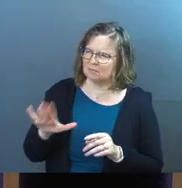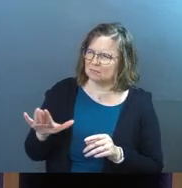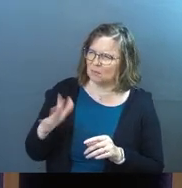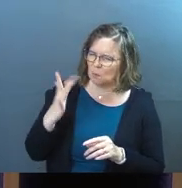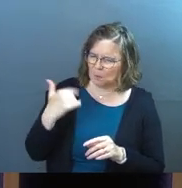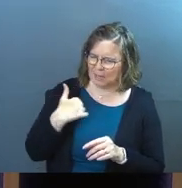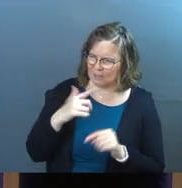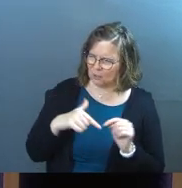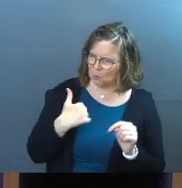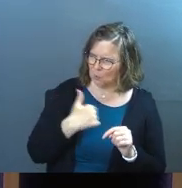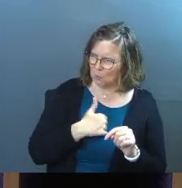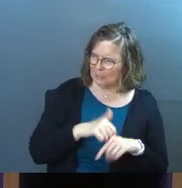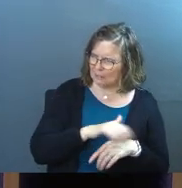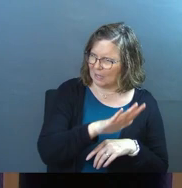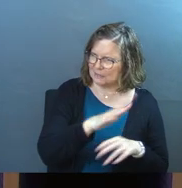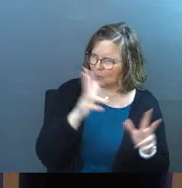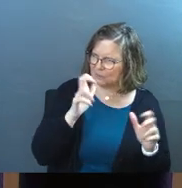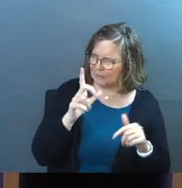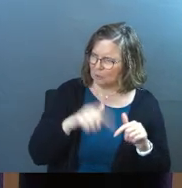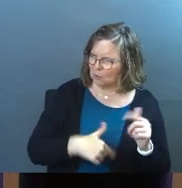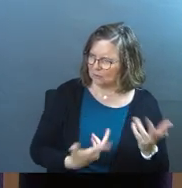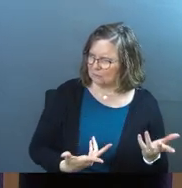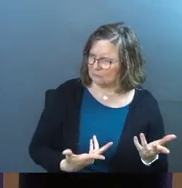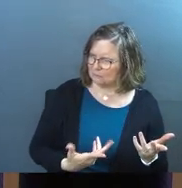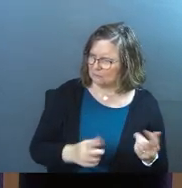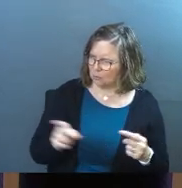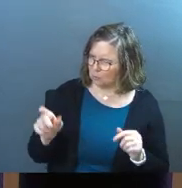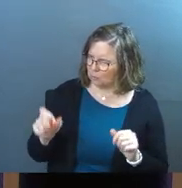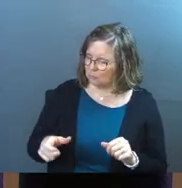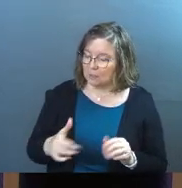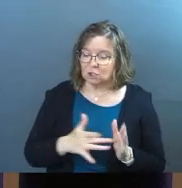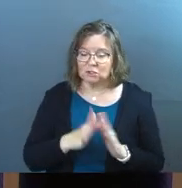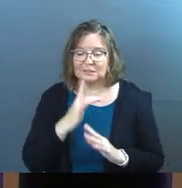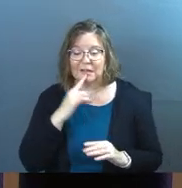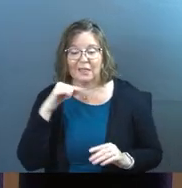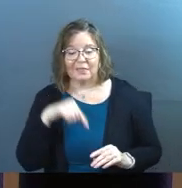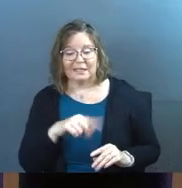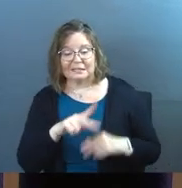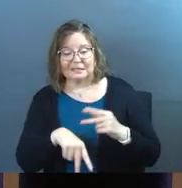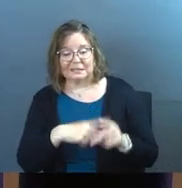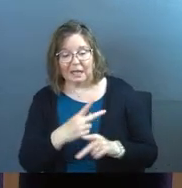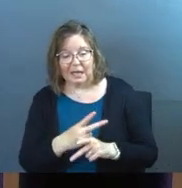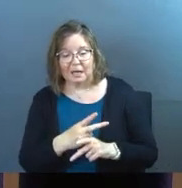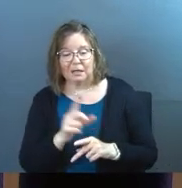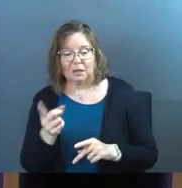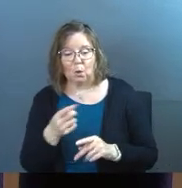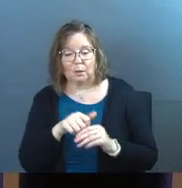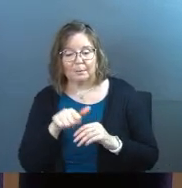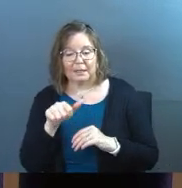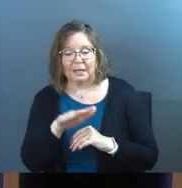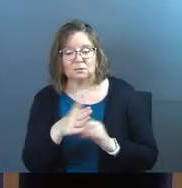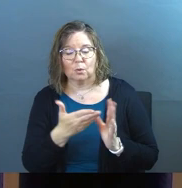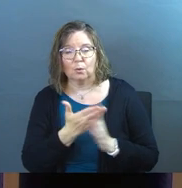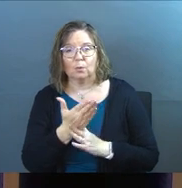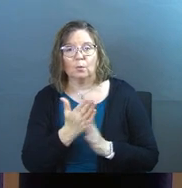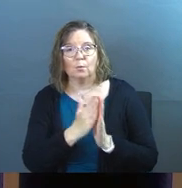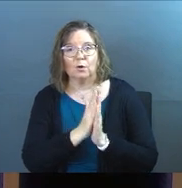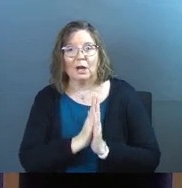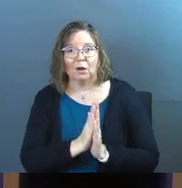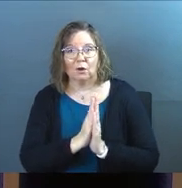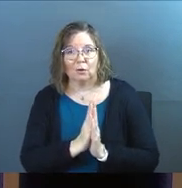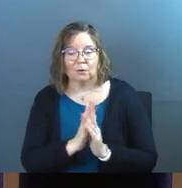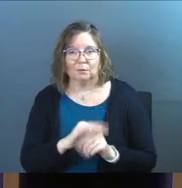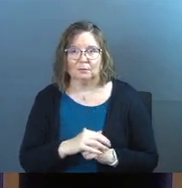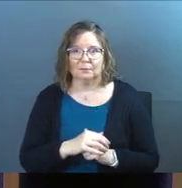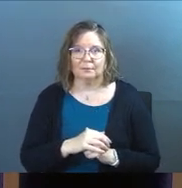him, why couldn't we cast out the evil spirit? And Jesus replied, this kind can be cast out only by